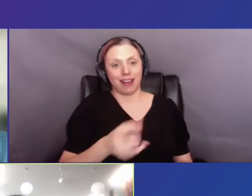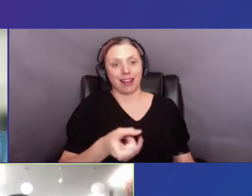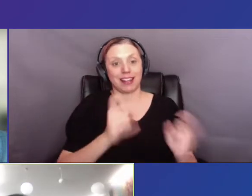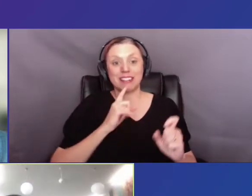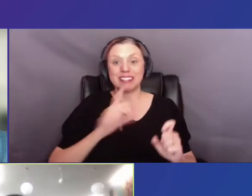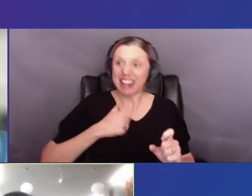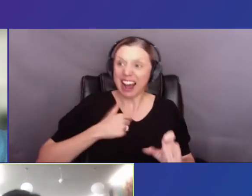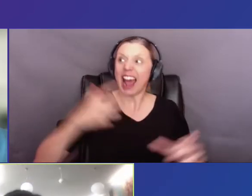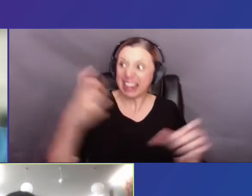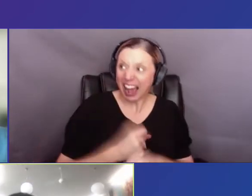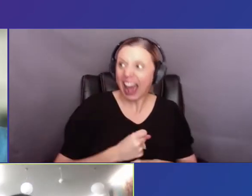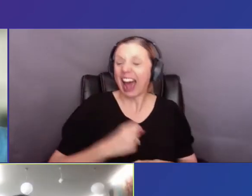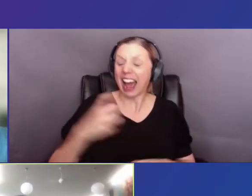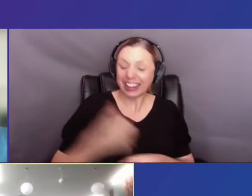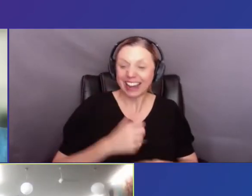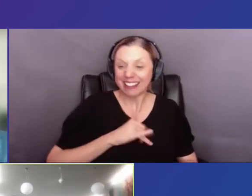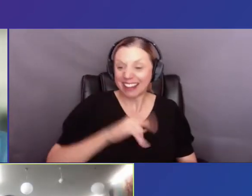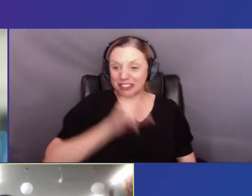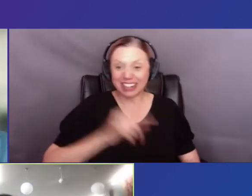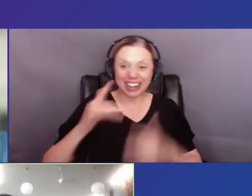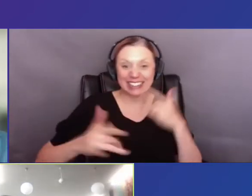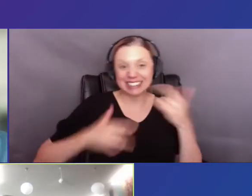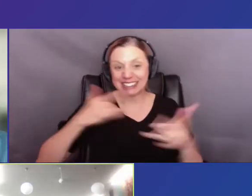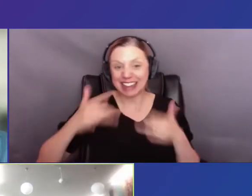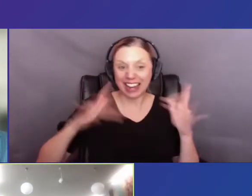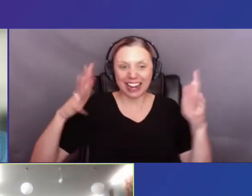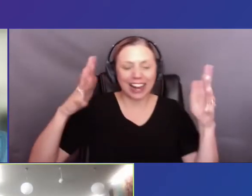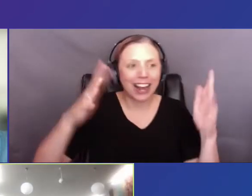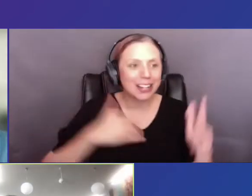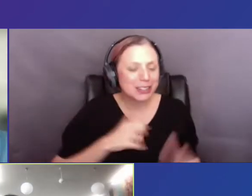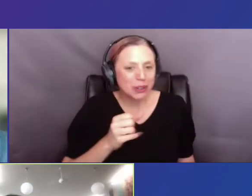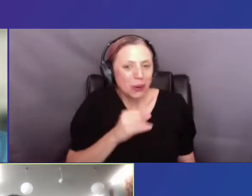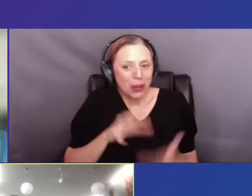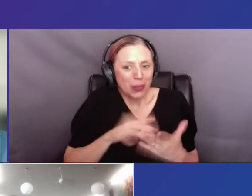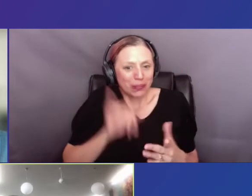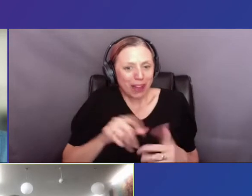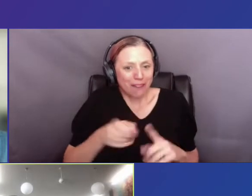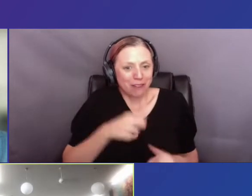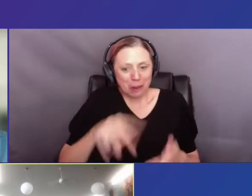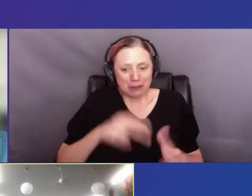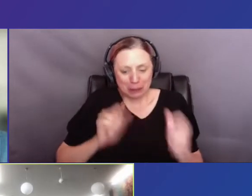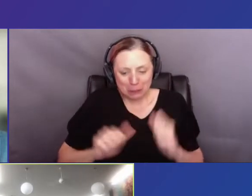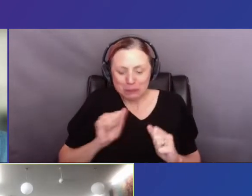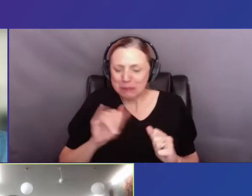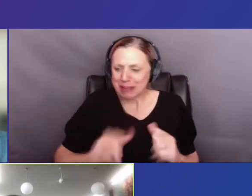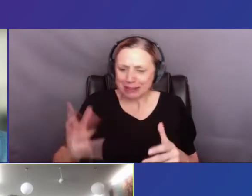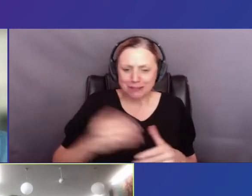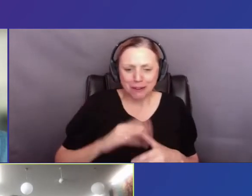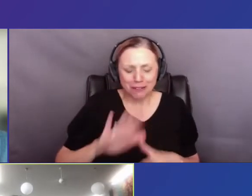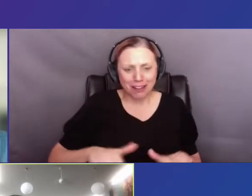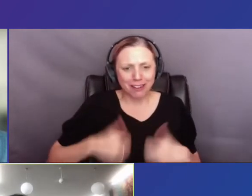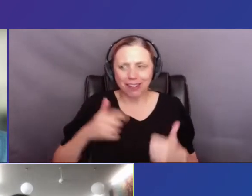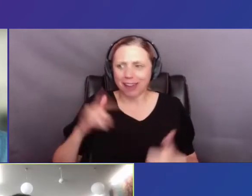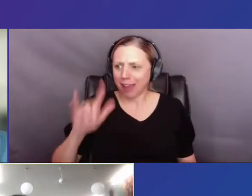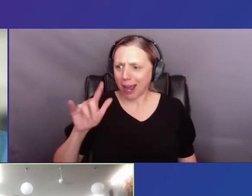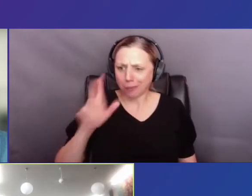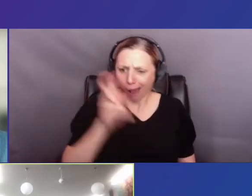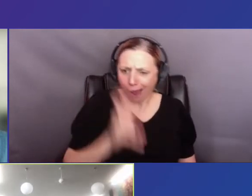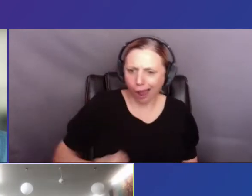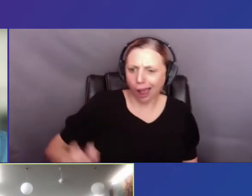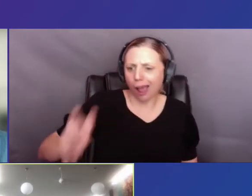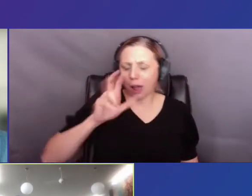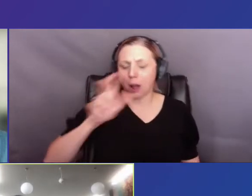the chicken! And that being part of their lives, traveling through airports around the world and performing with